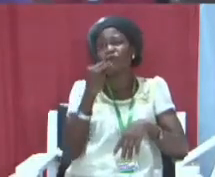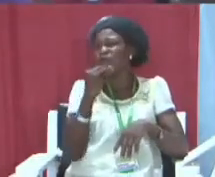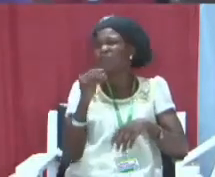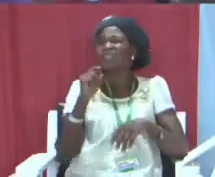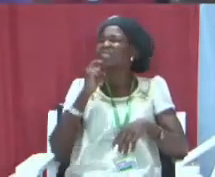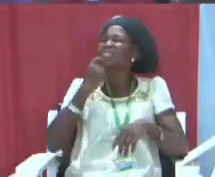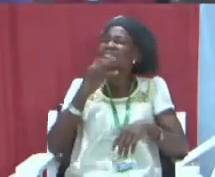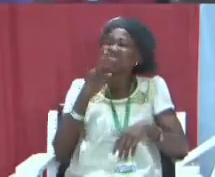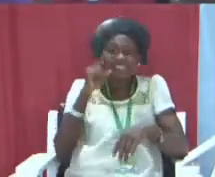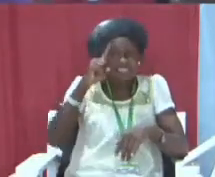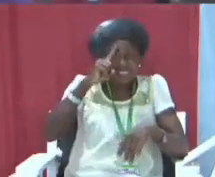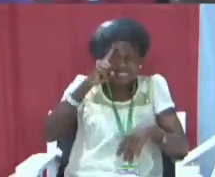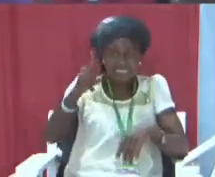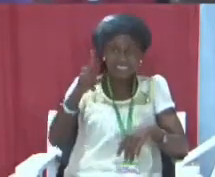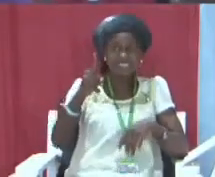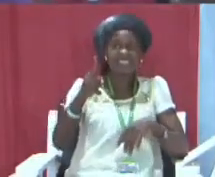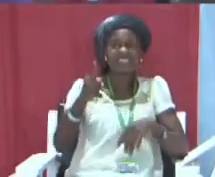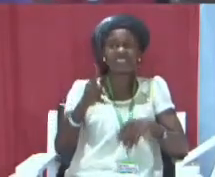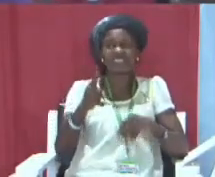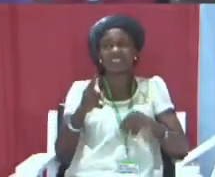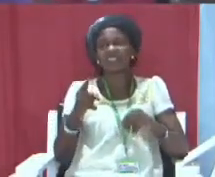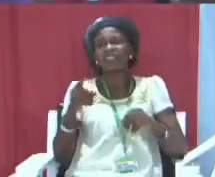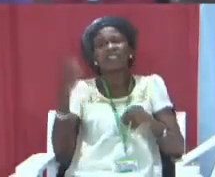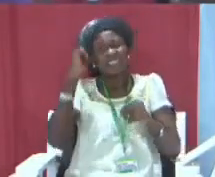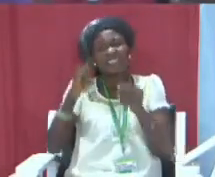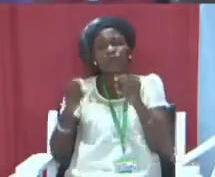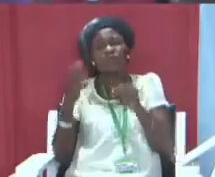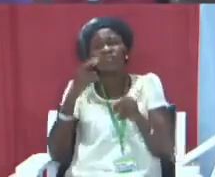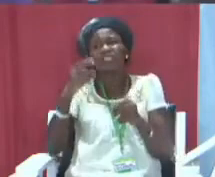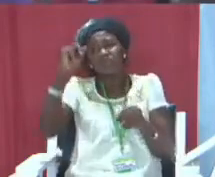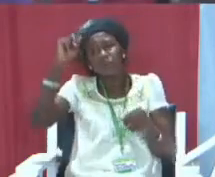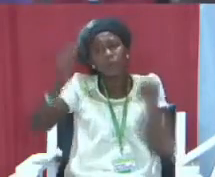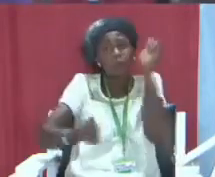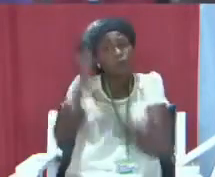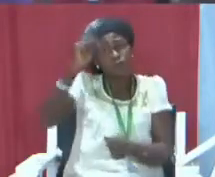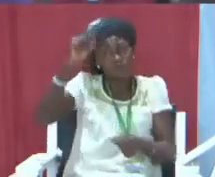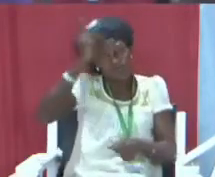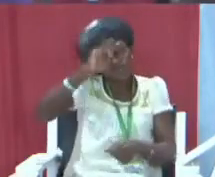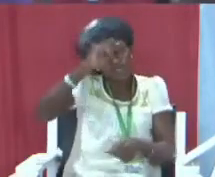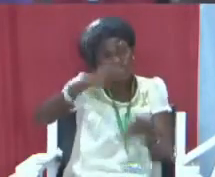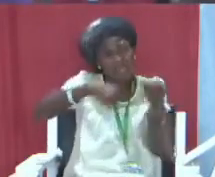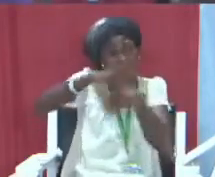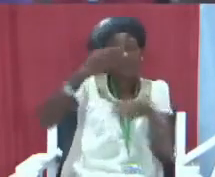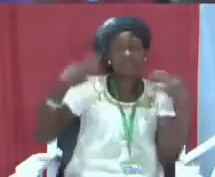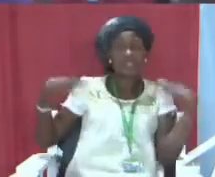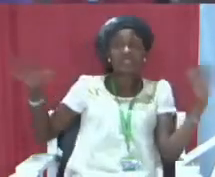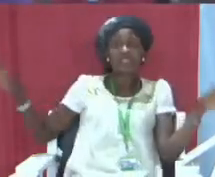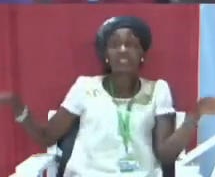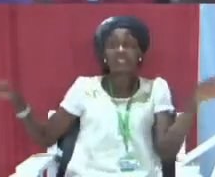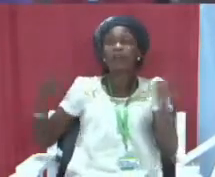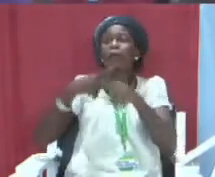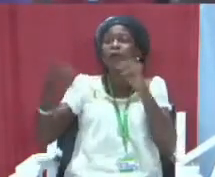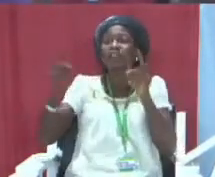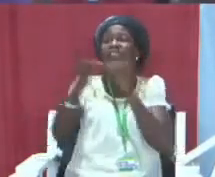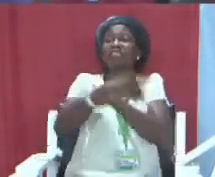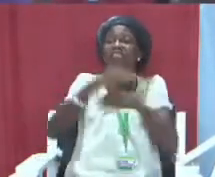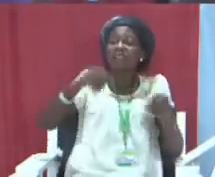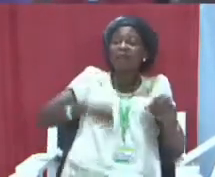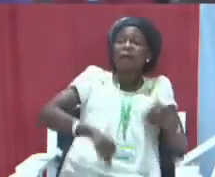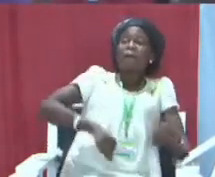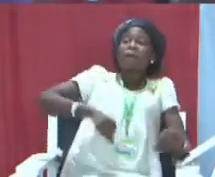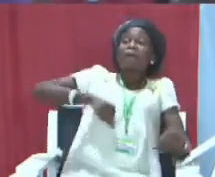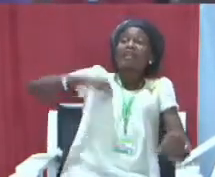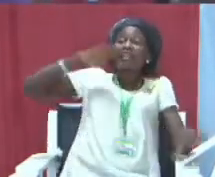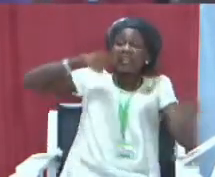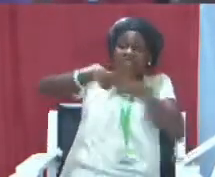extremely intelligent. In fact, the wisest among the angels. But the day pride entered into